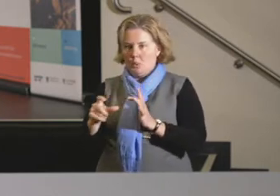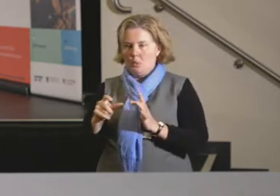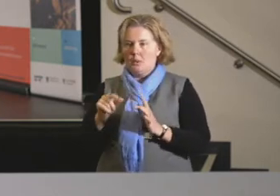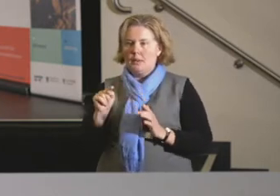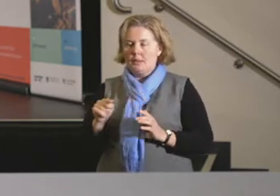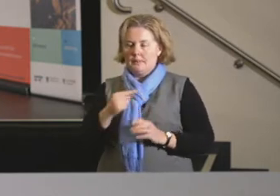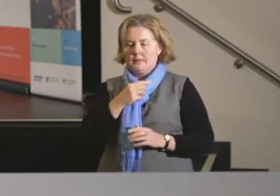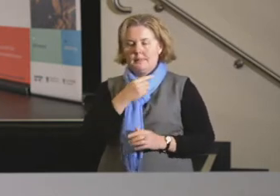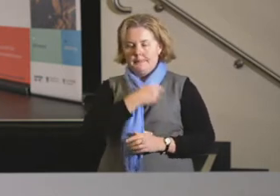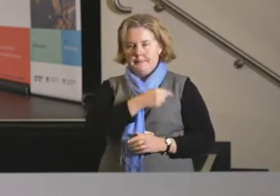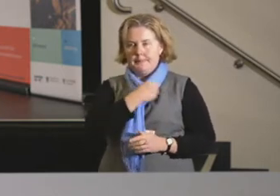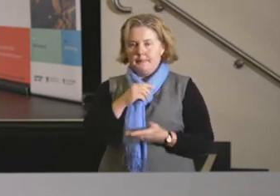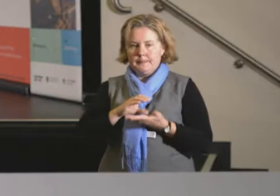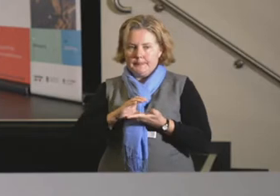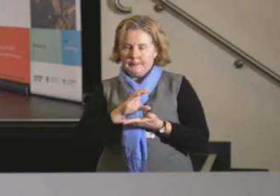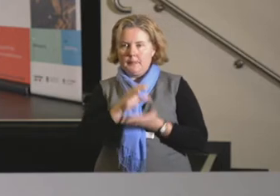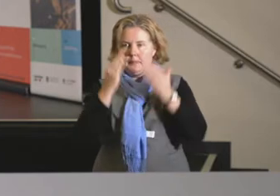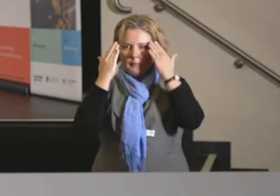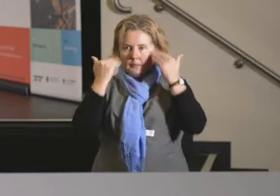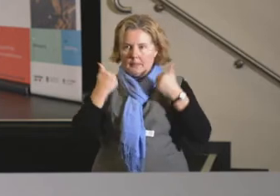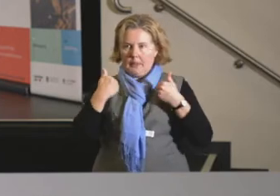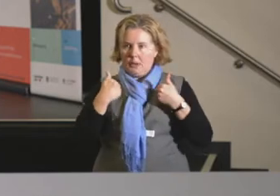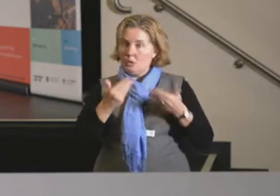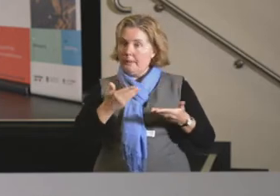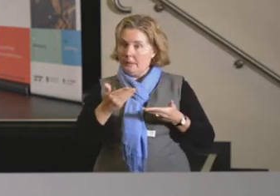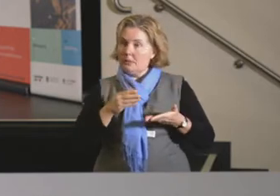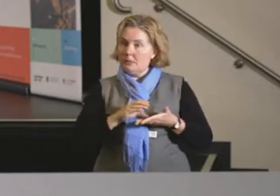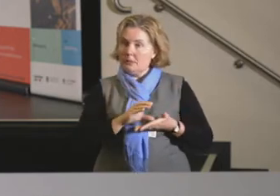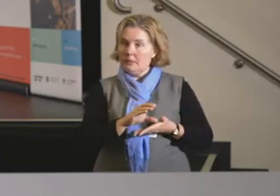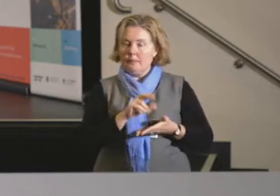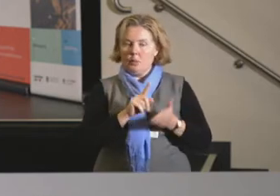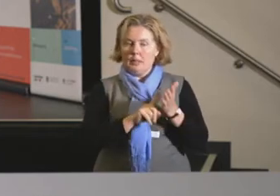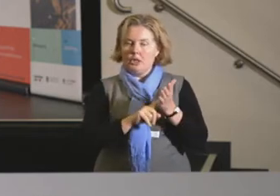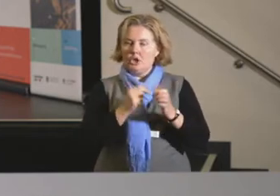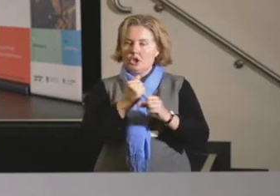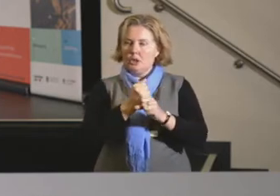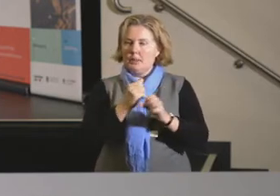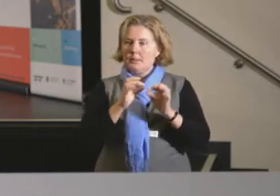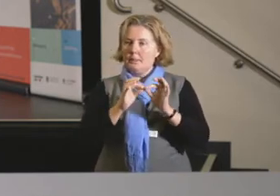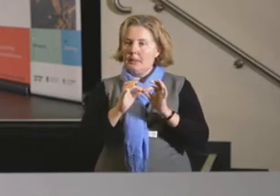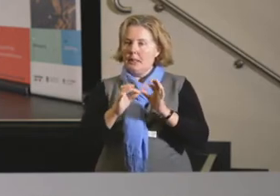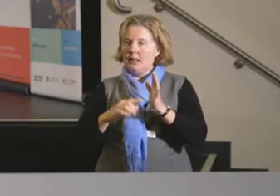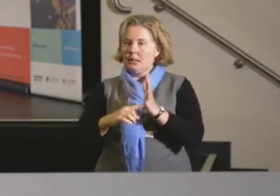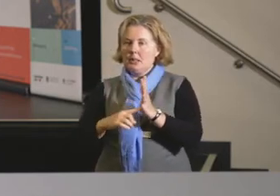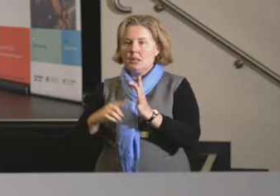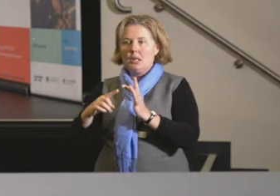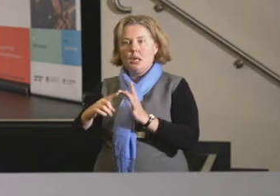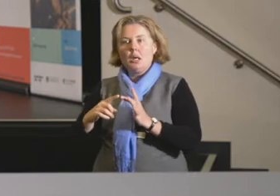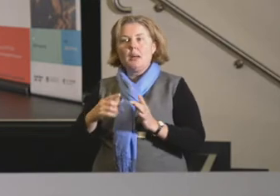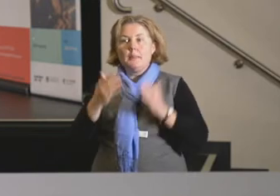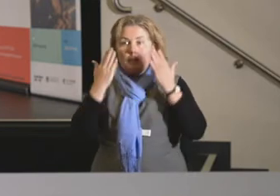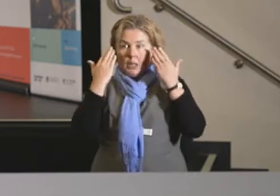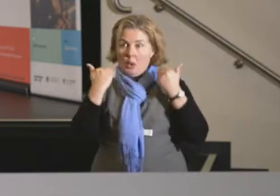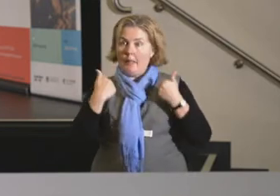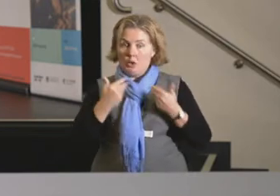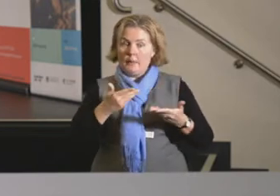mental health services for LGBTI populations. And he said he's going to put $2 million into LGBTI mental health